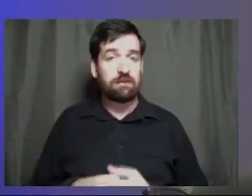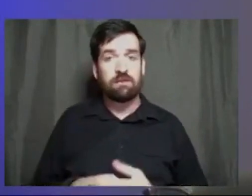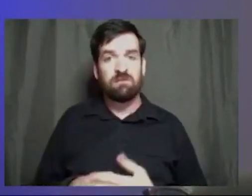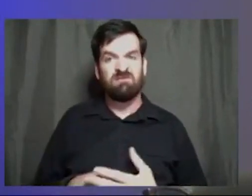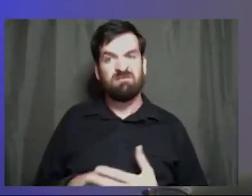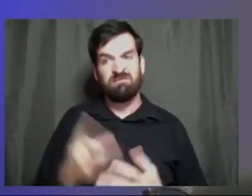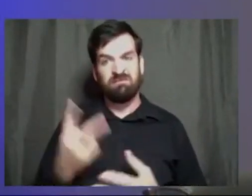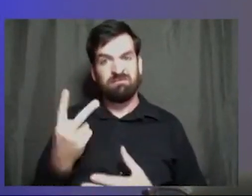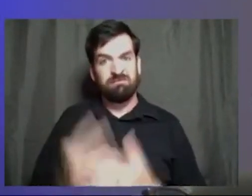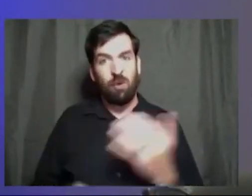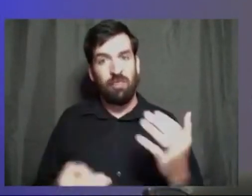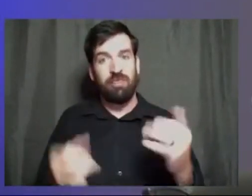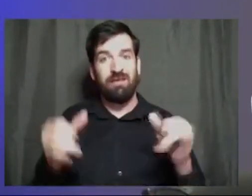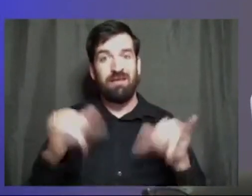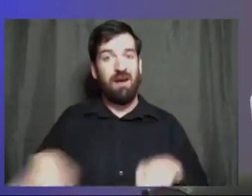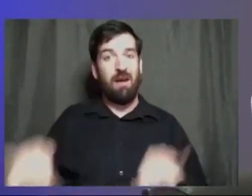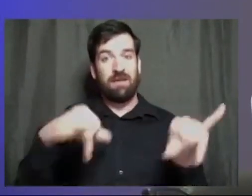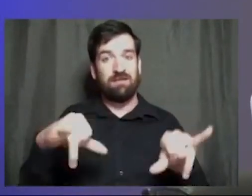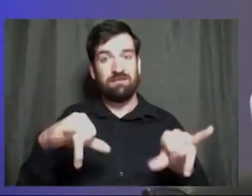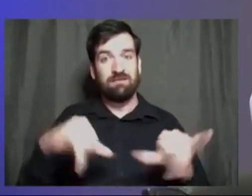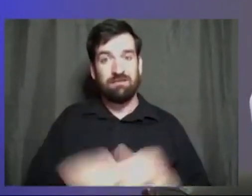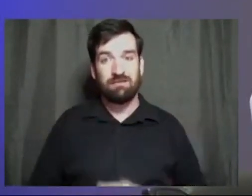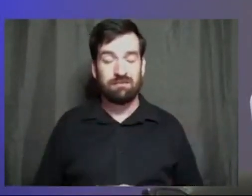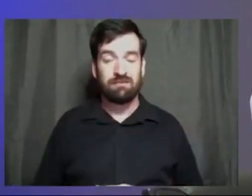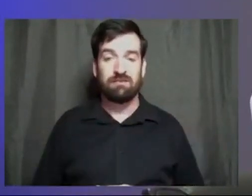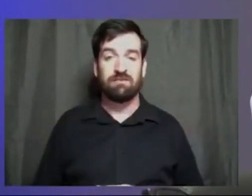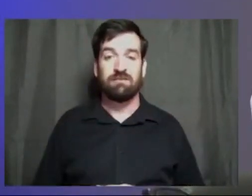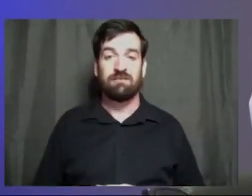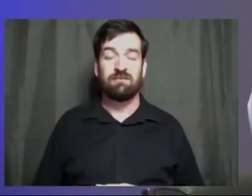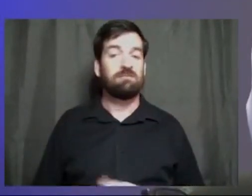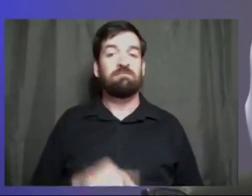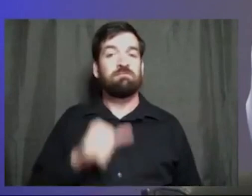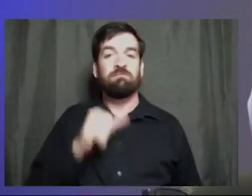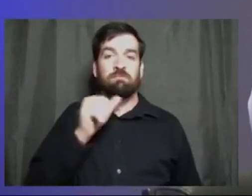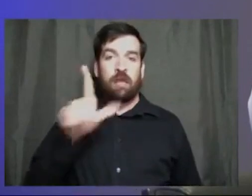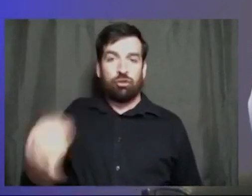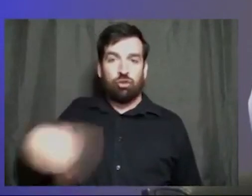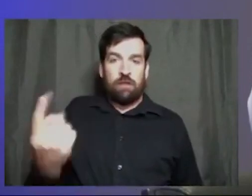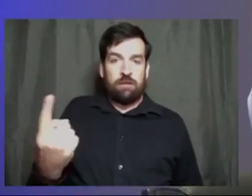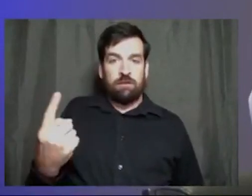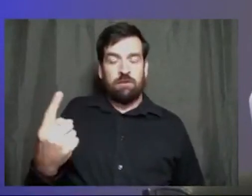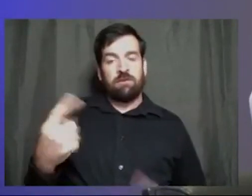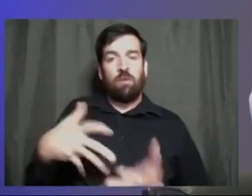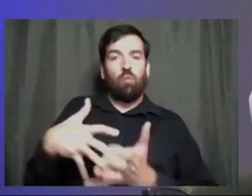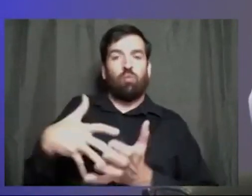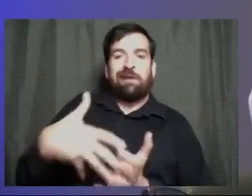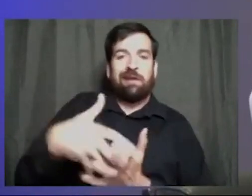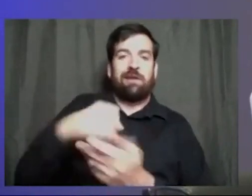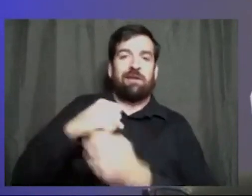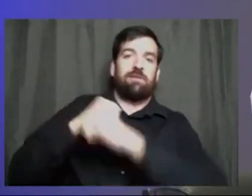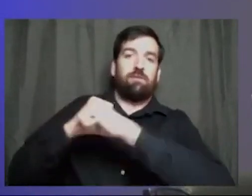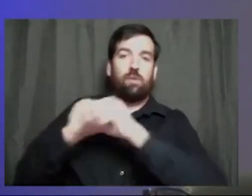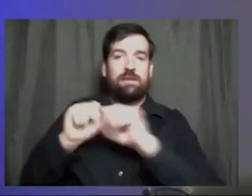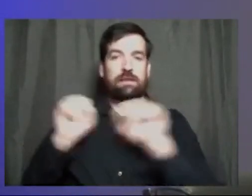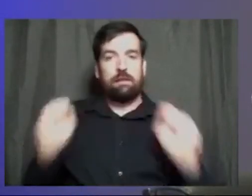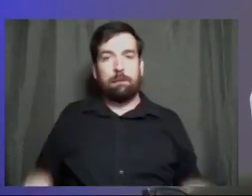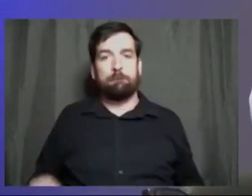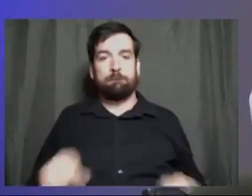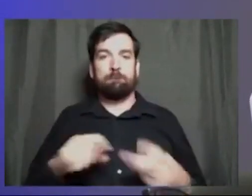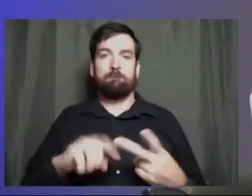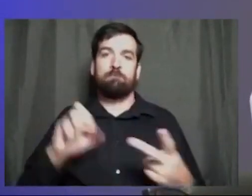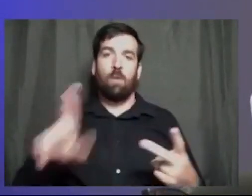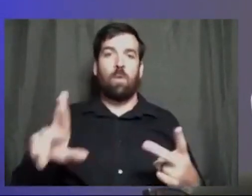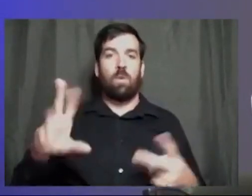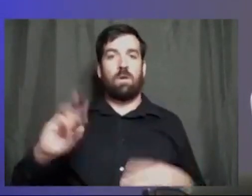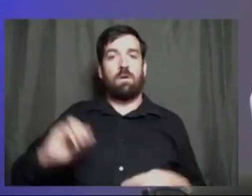pretty common these days. So it's not just kids with immune deficiencies or being organ transplants or being